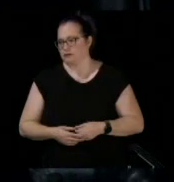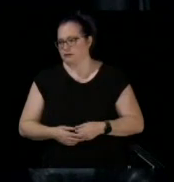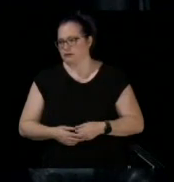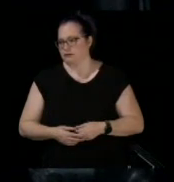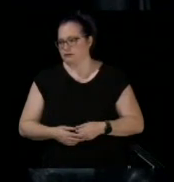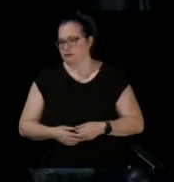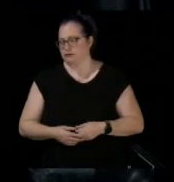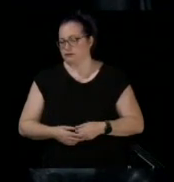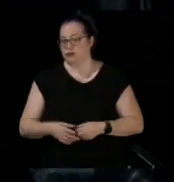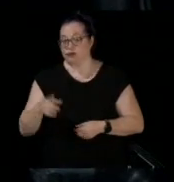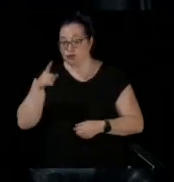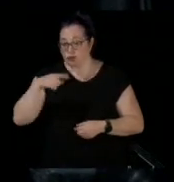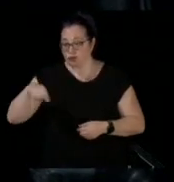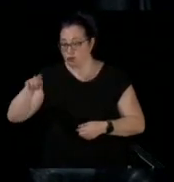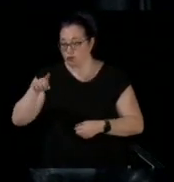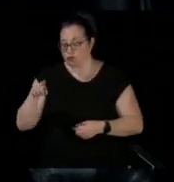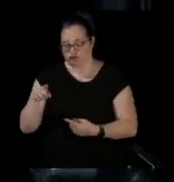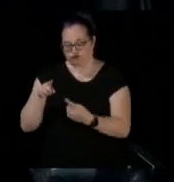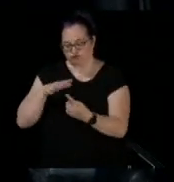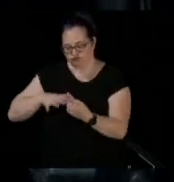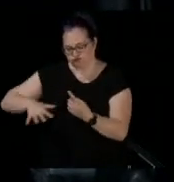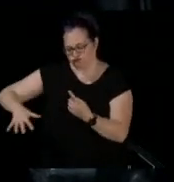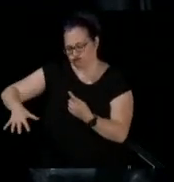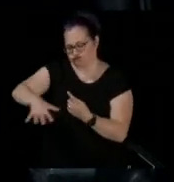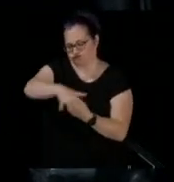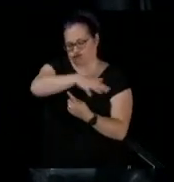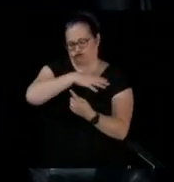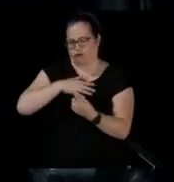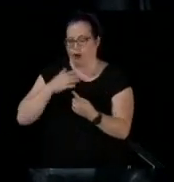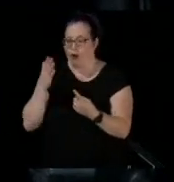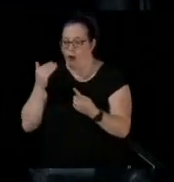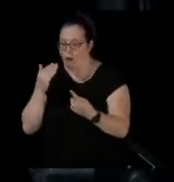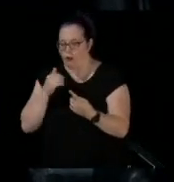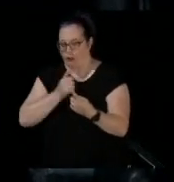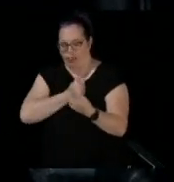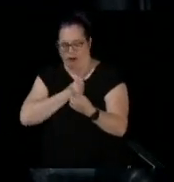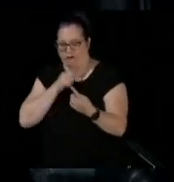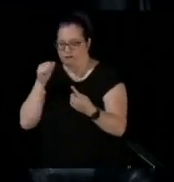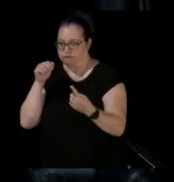are surrounded by hope and love.